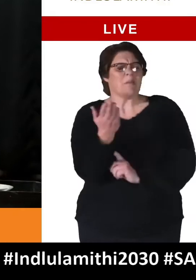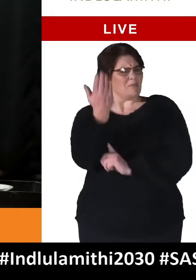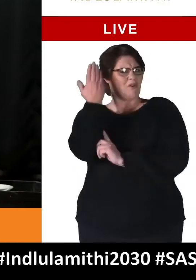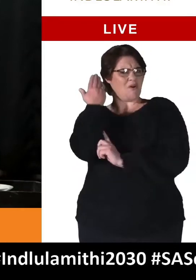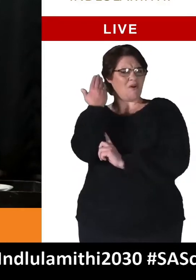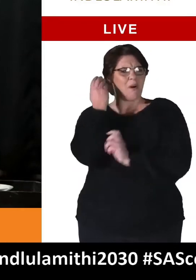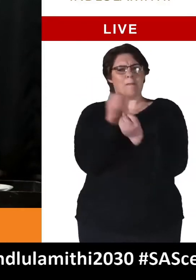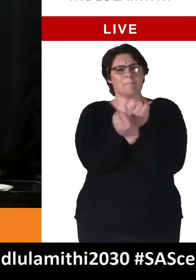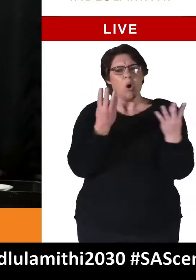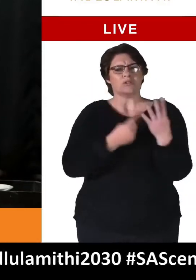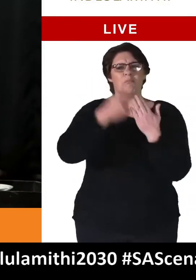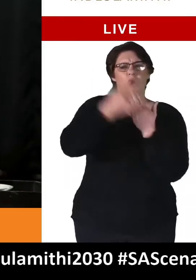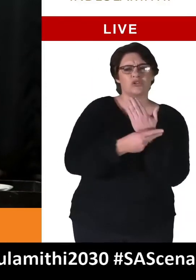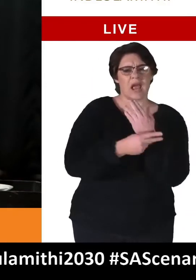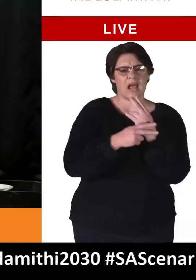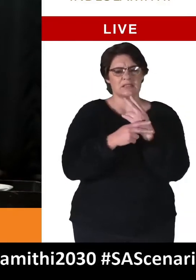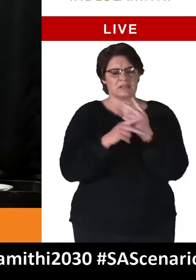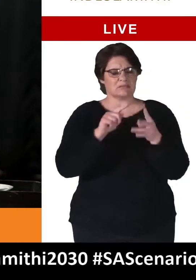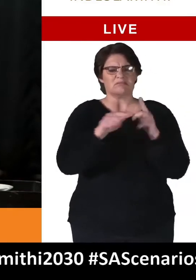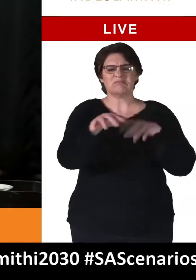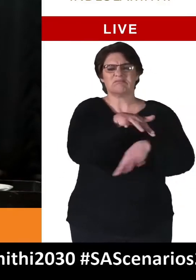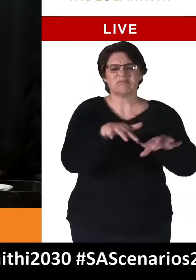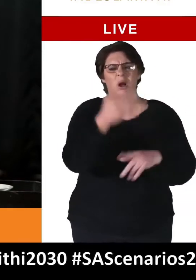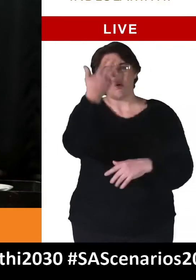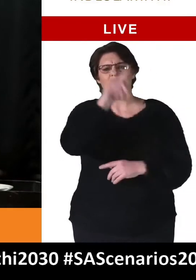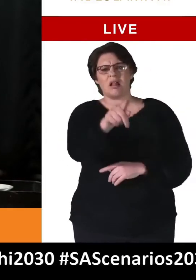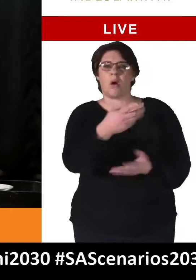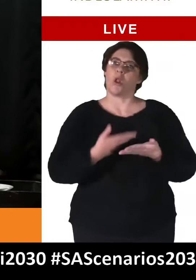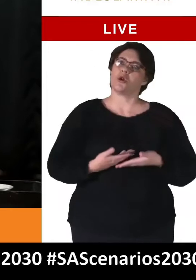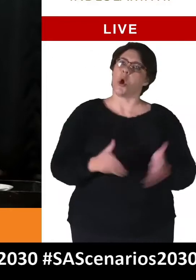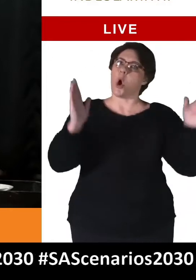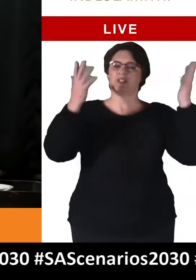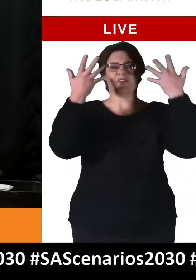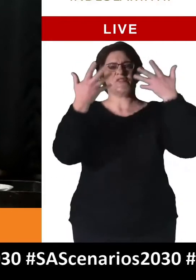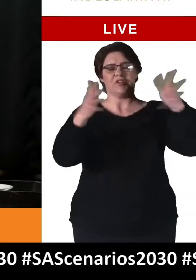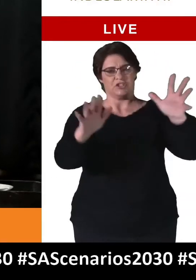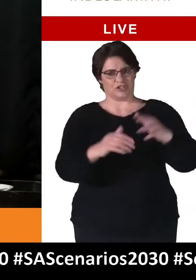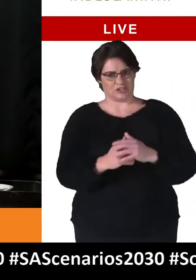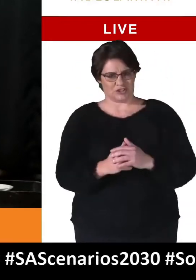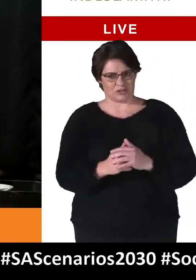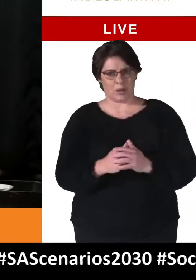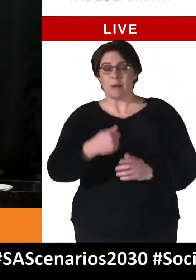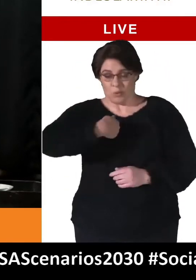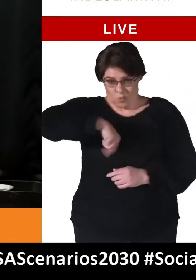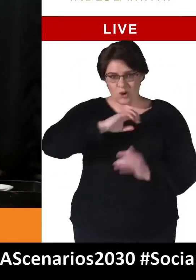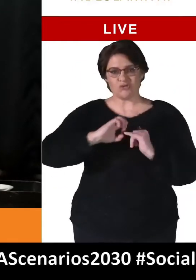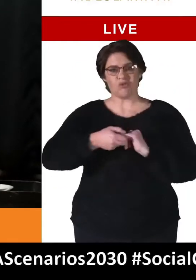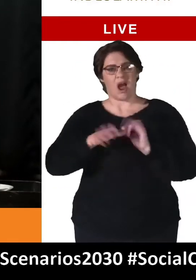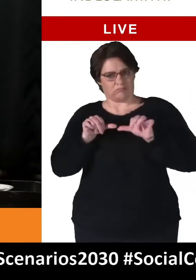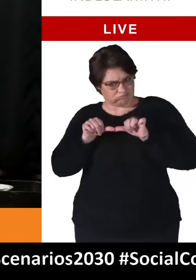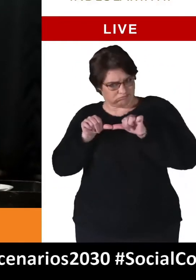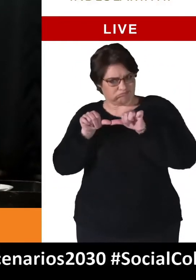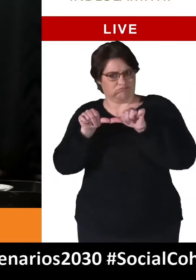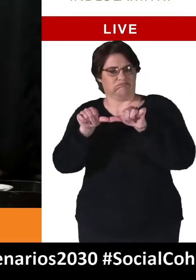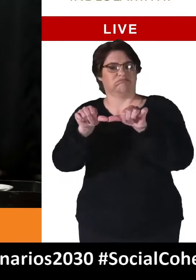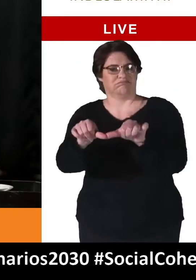most scenario projects were only known when they were launched, but we've tried to make sure that we sustain